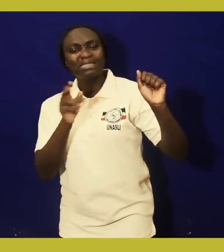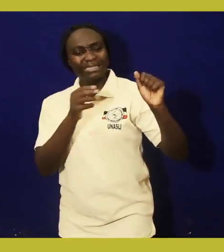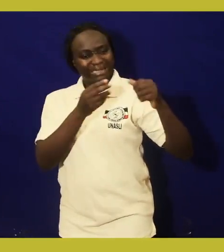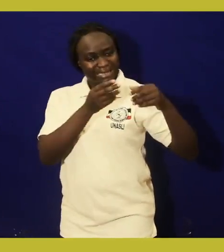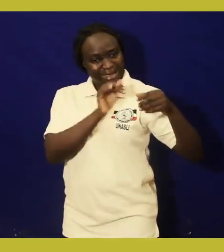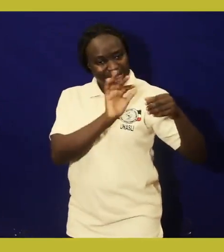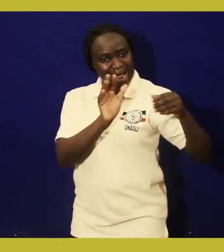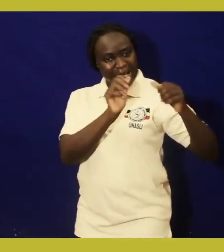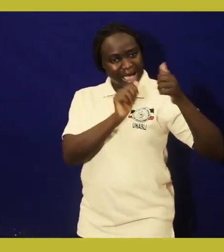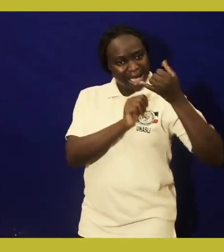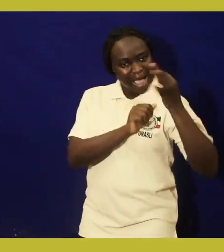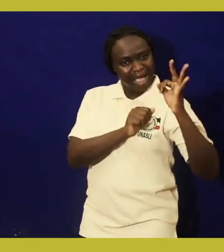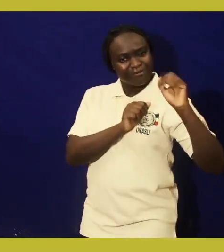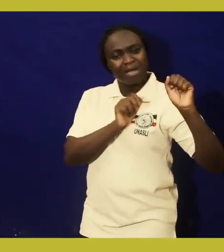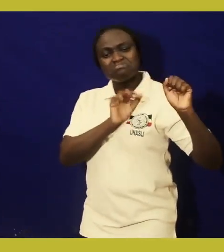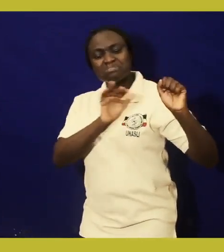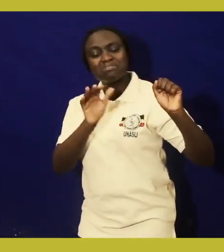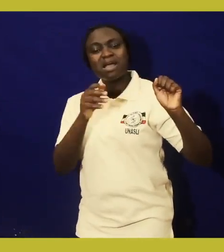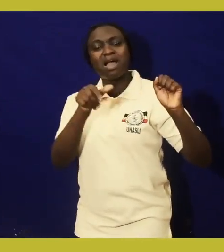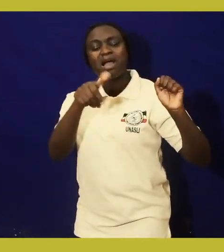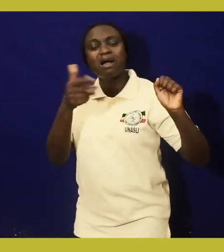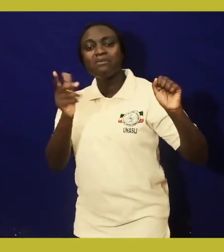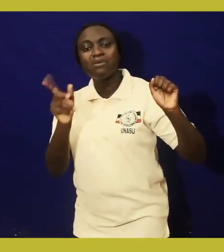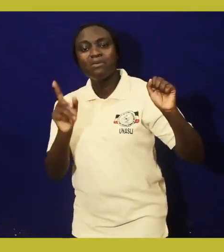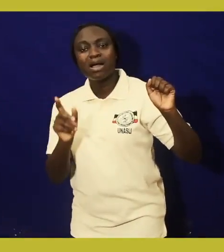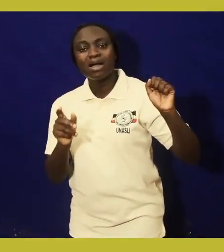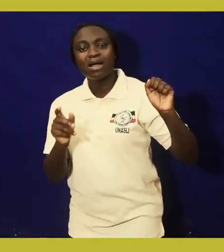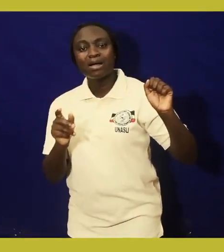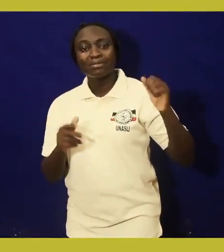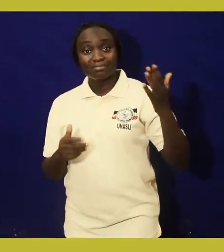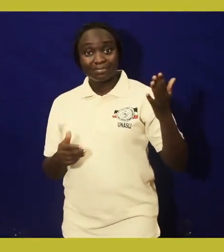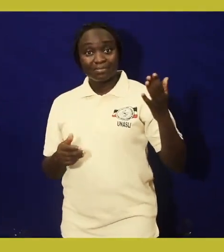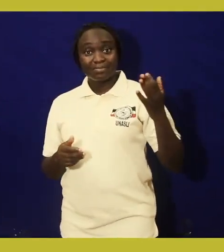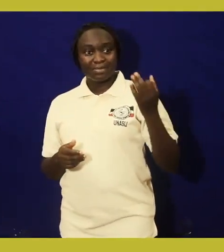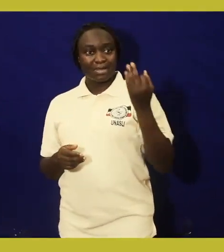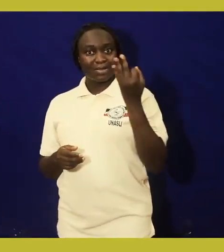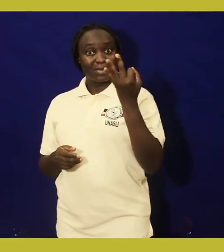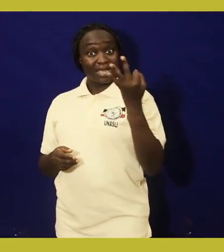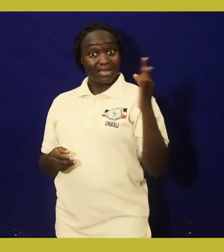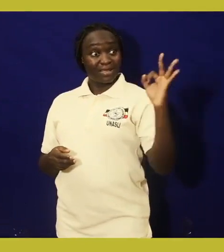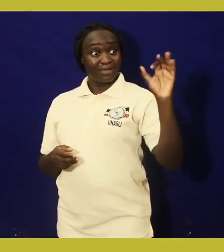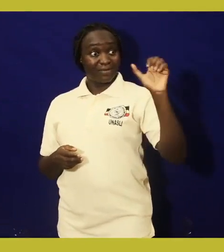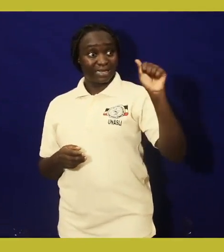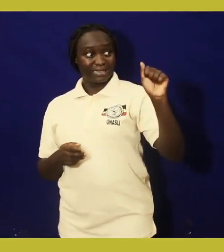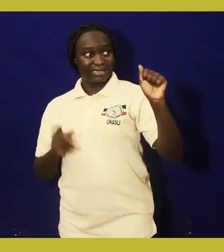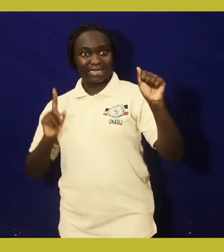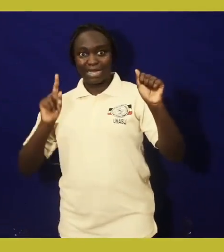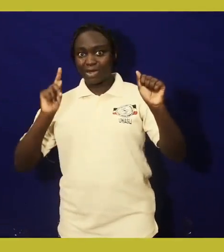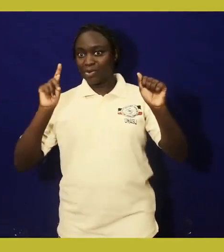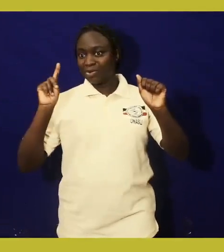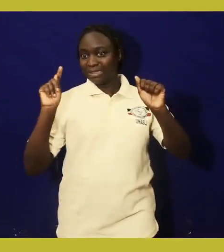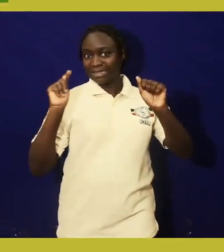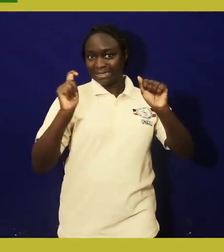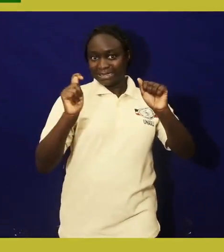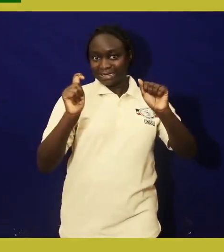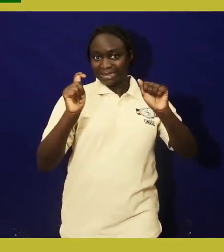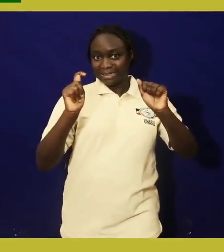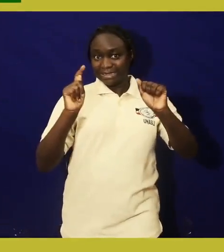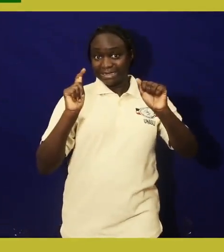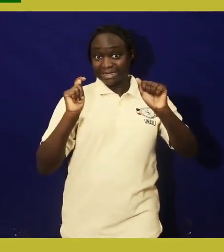fa. Now this is fa and this is